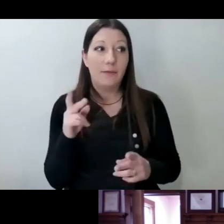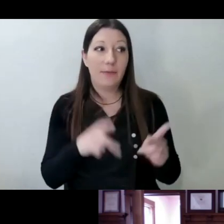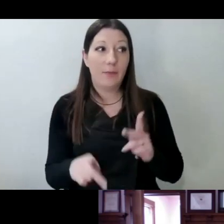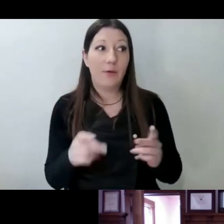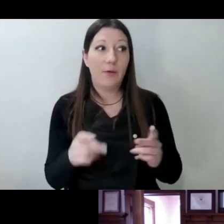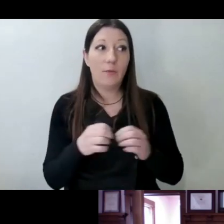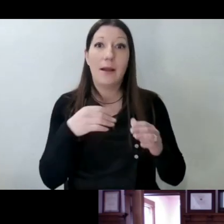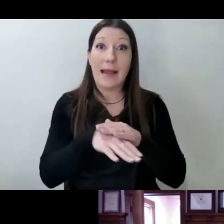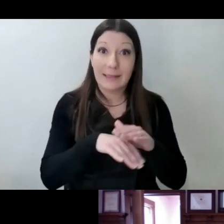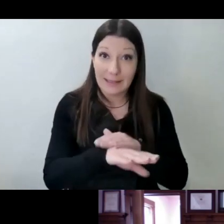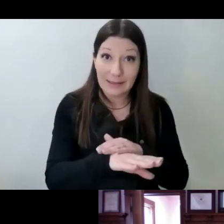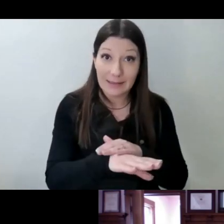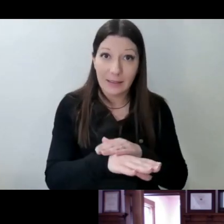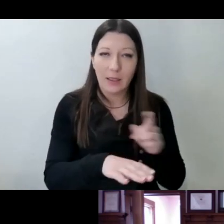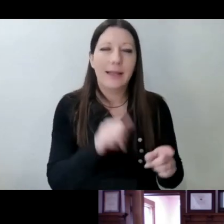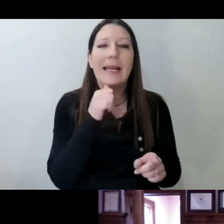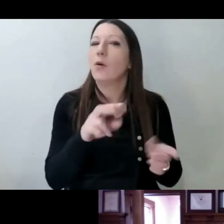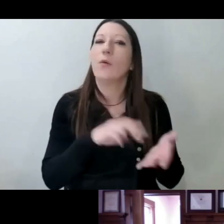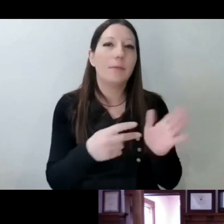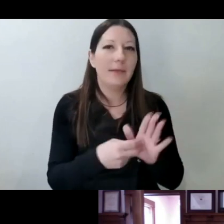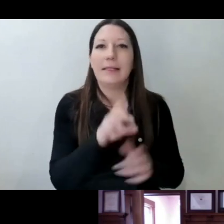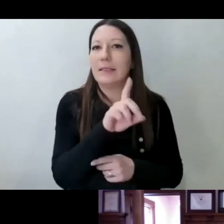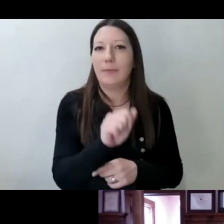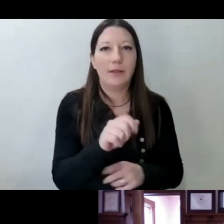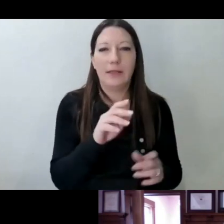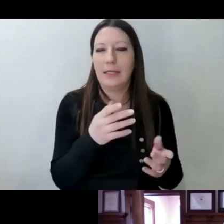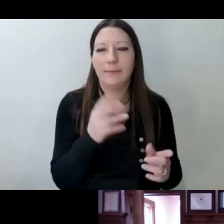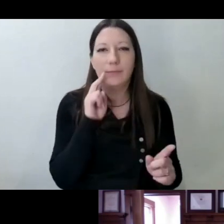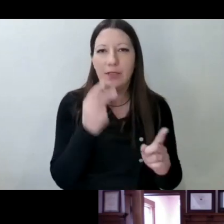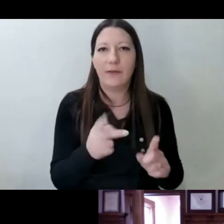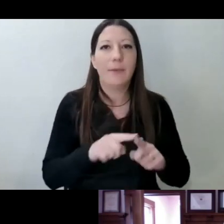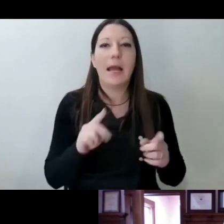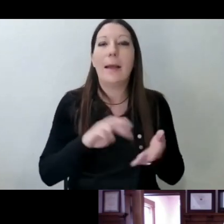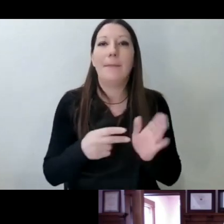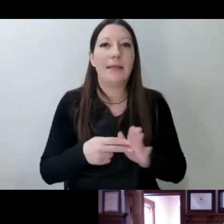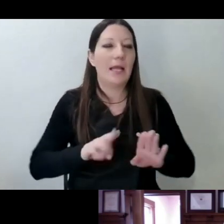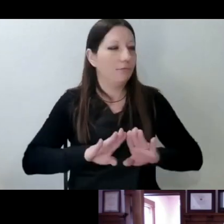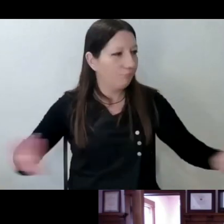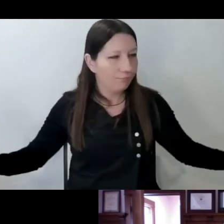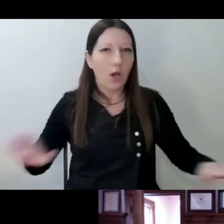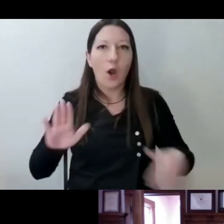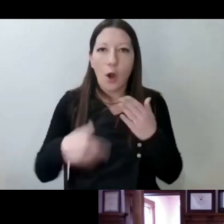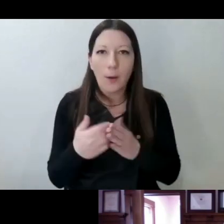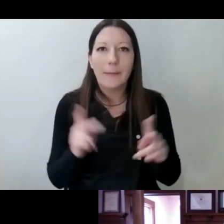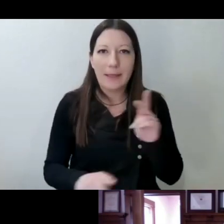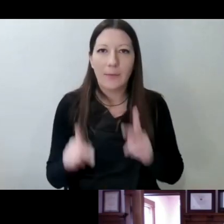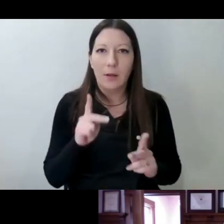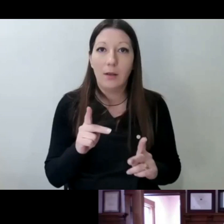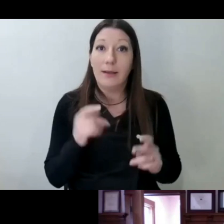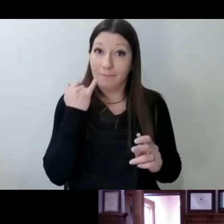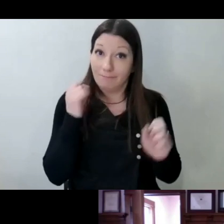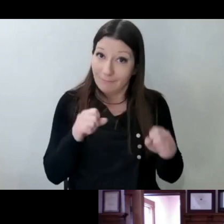from like a disabilities perspective, just like across the board, the more people that can access it easily and come to this area and bring